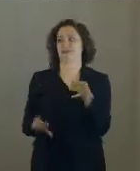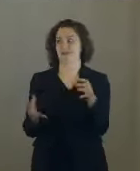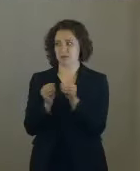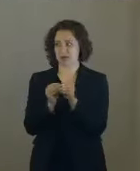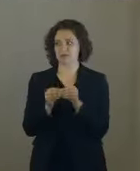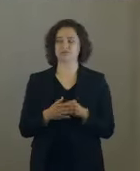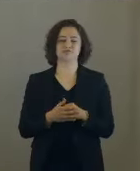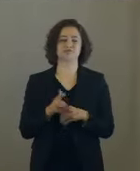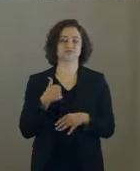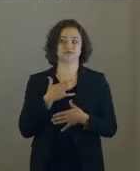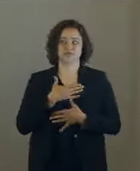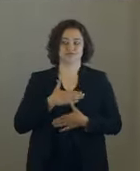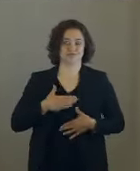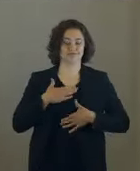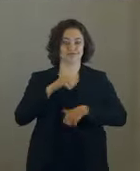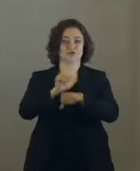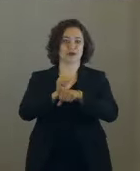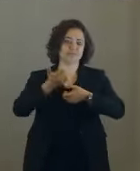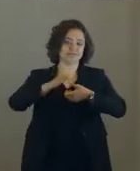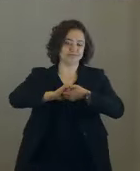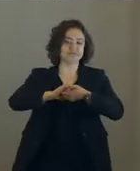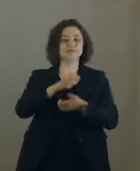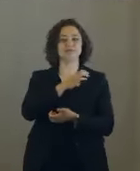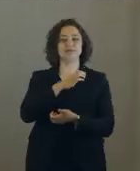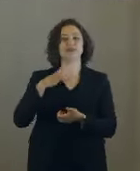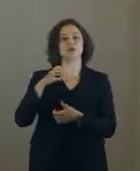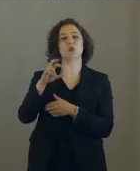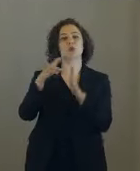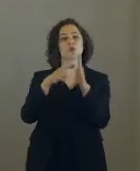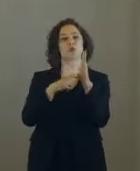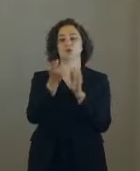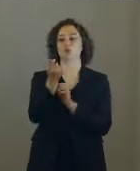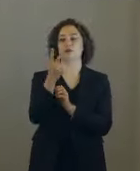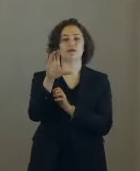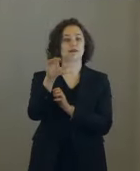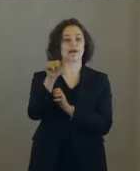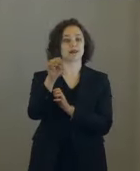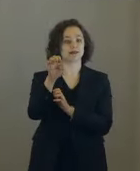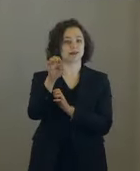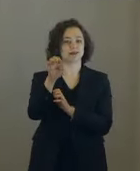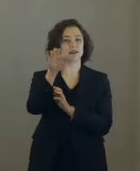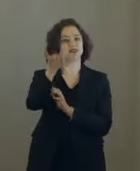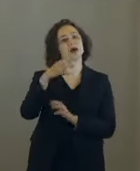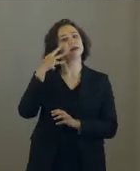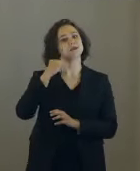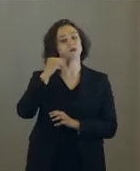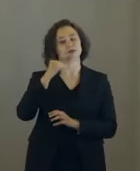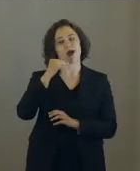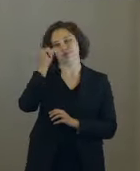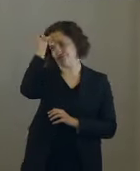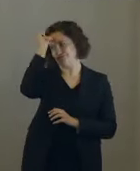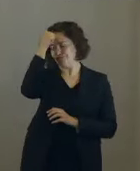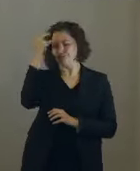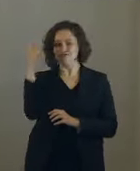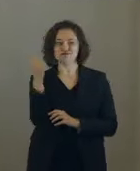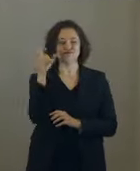pleasure of working with the commission on Rule 12 cases, and it was an experience that I will never forget.